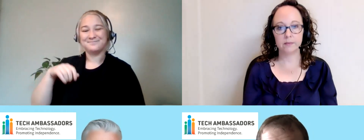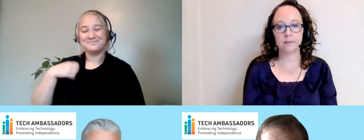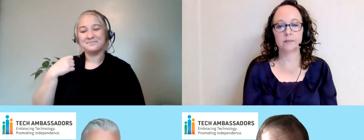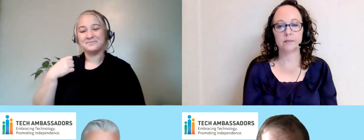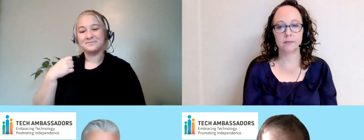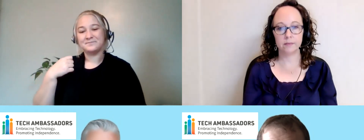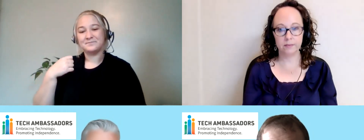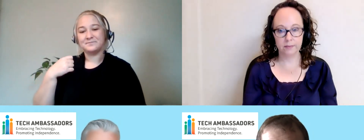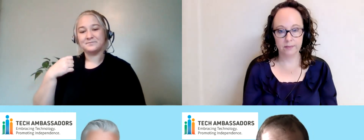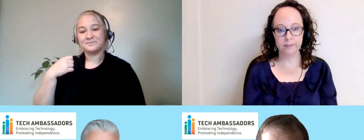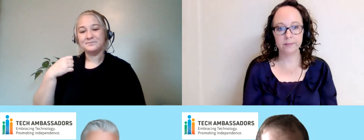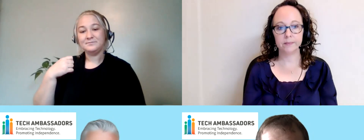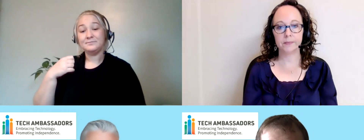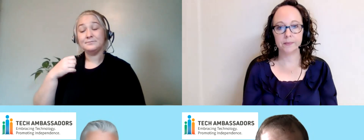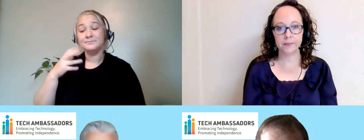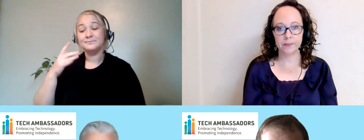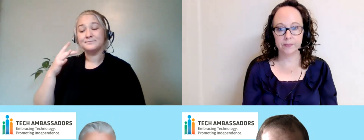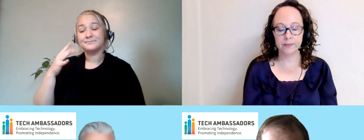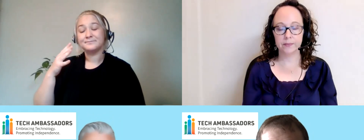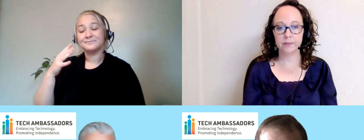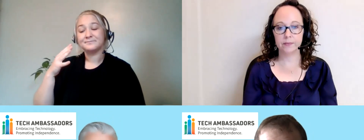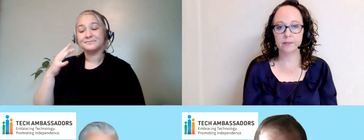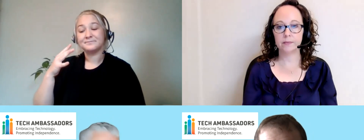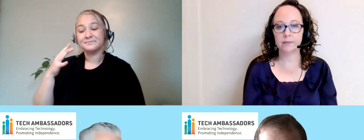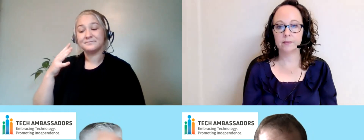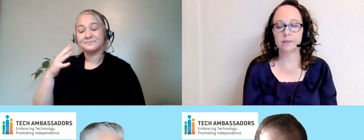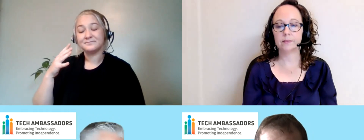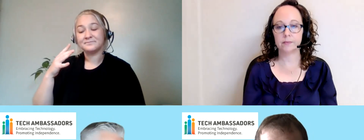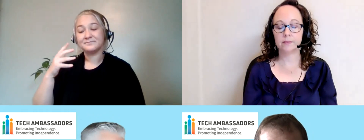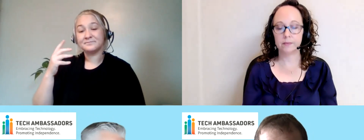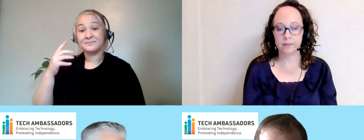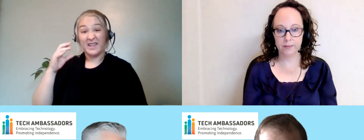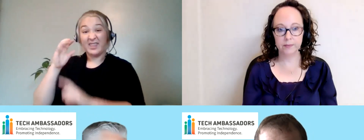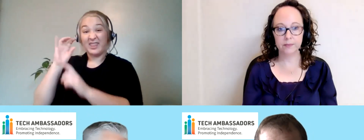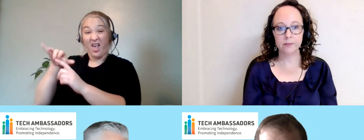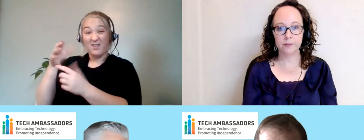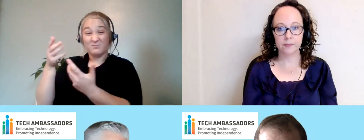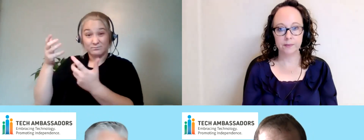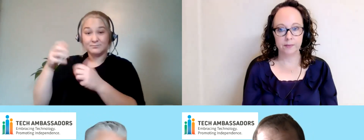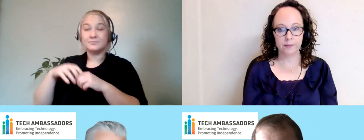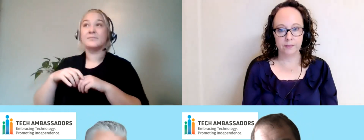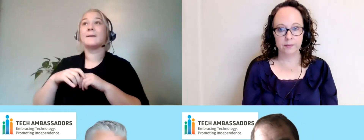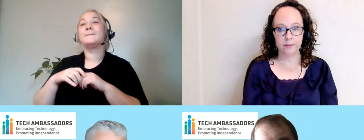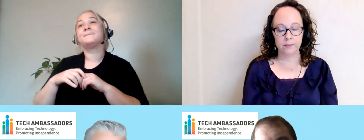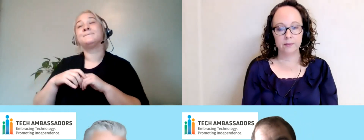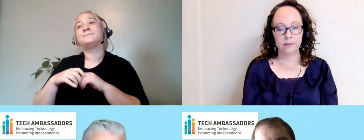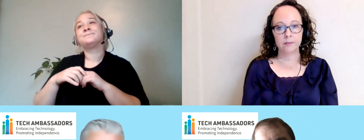ACESIGHT, and what it is